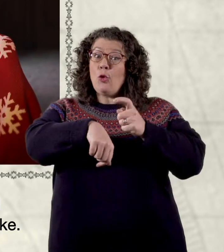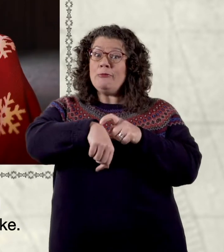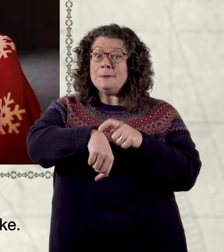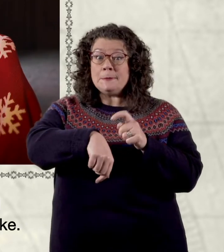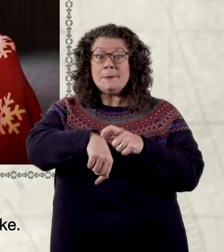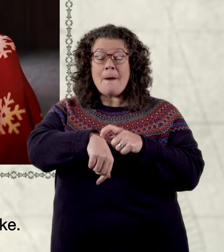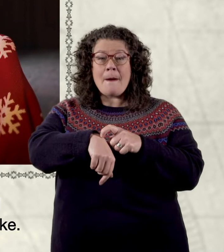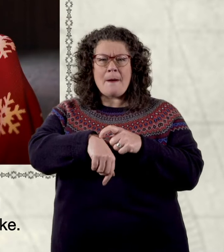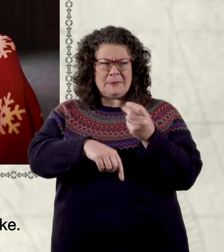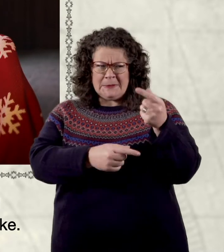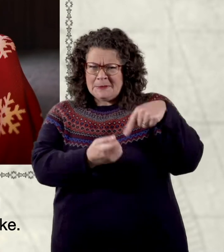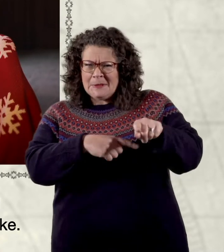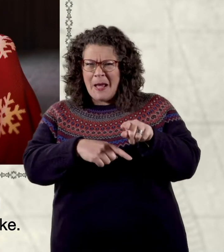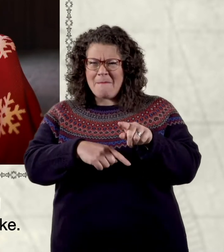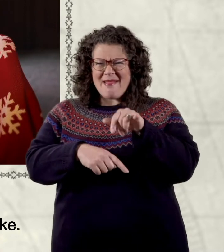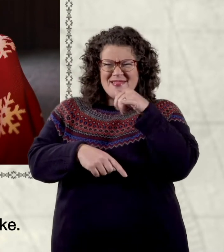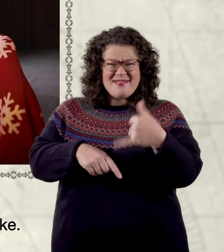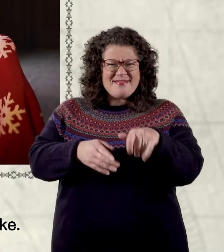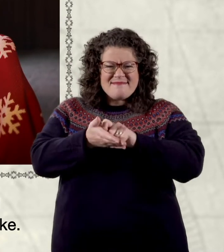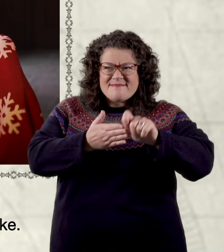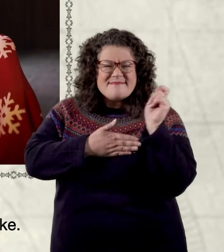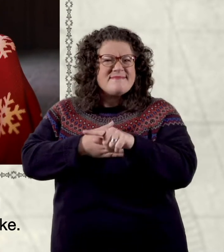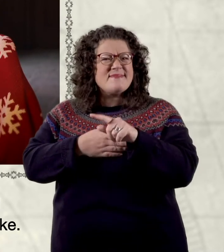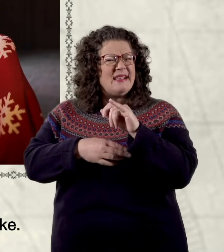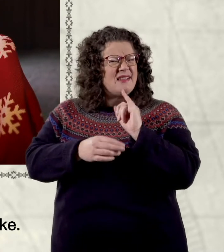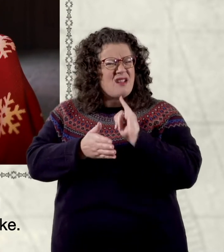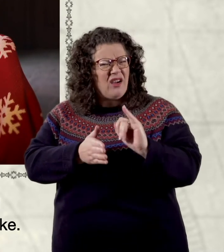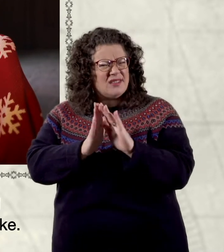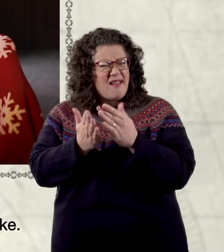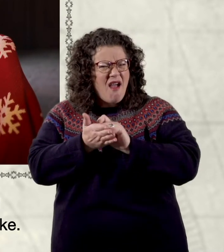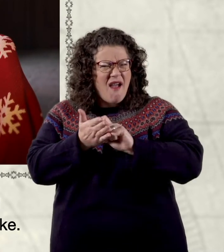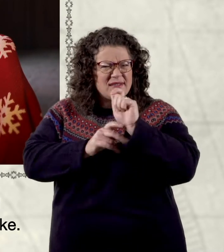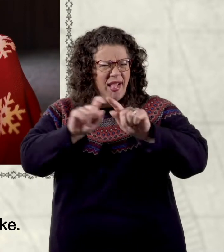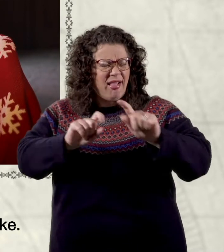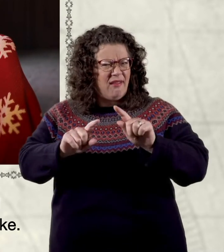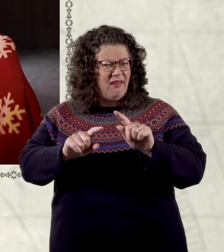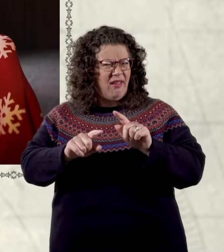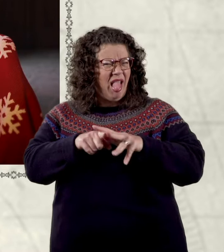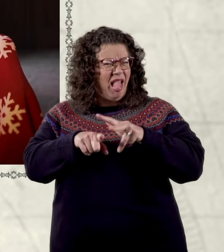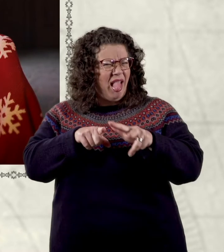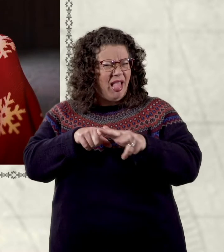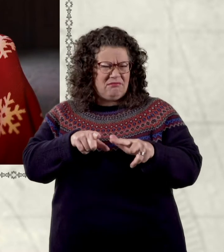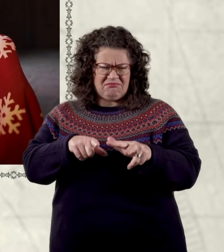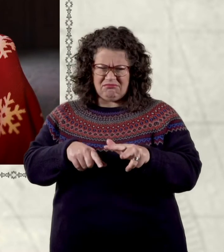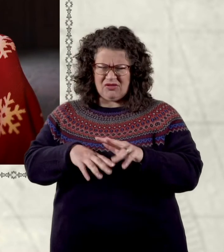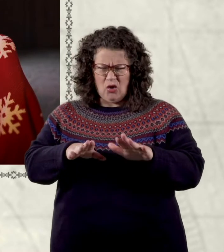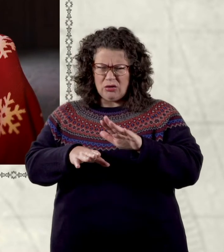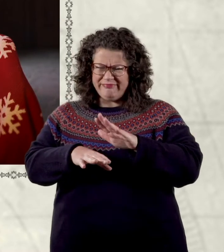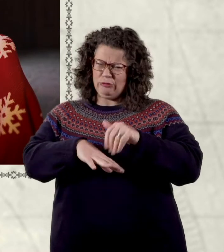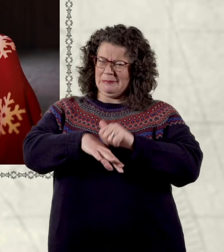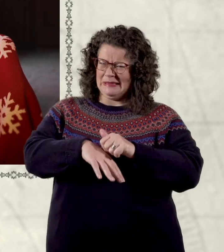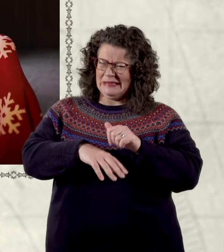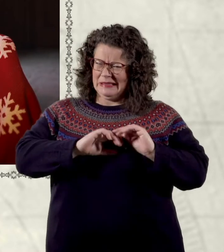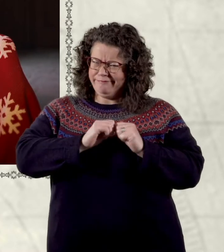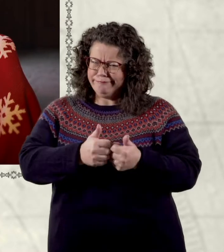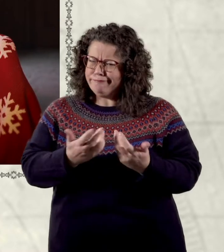times, some people started sending nasty cards to each other as a joke. Well, it's not very Christmassy,